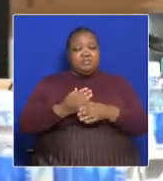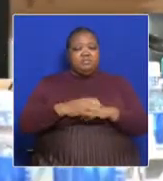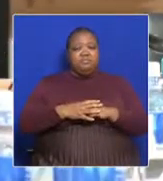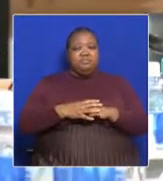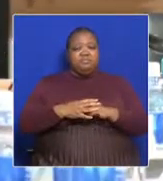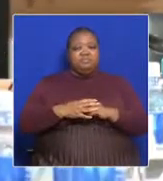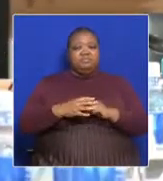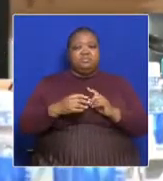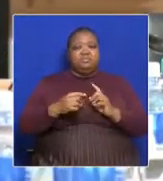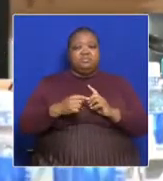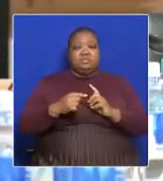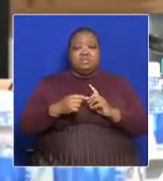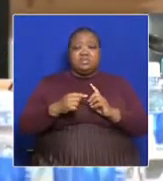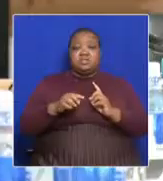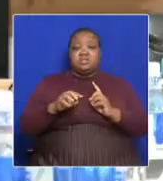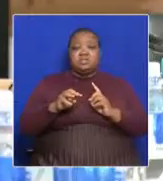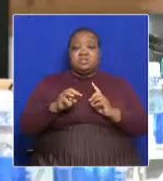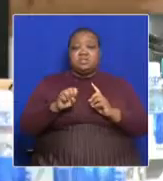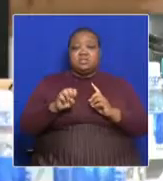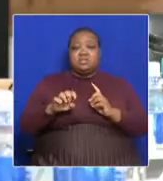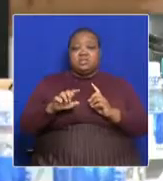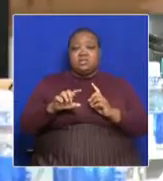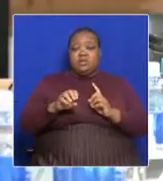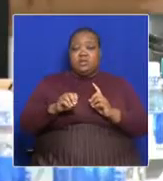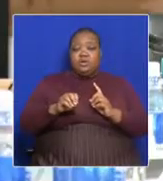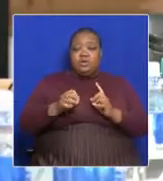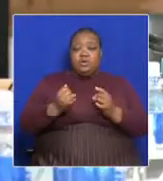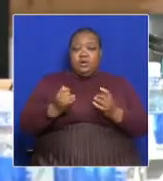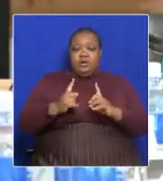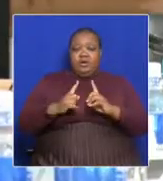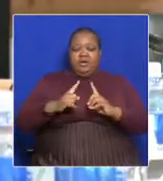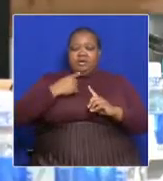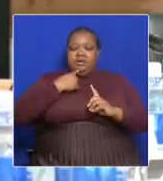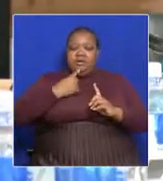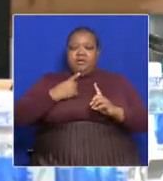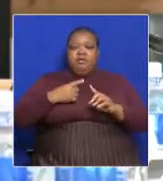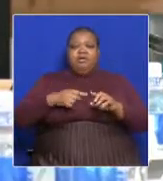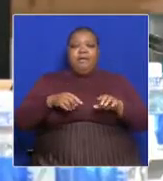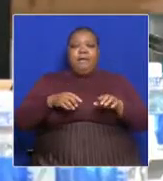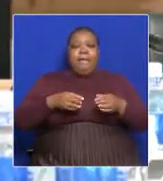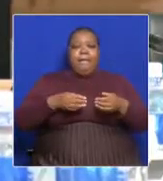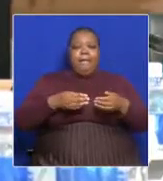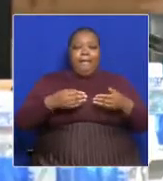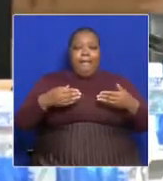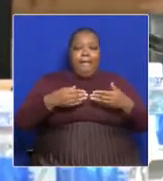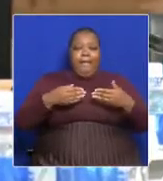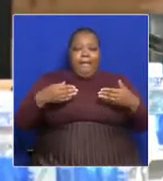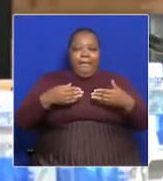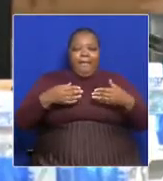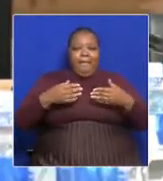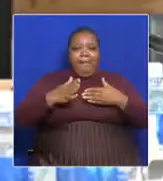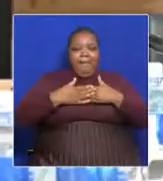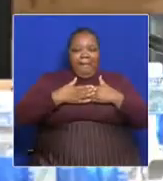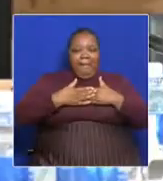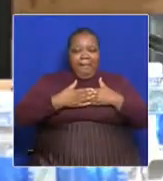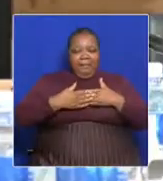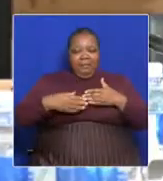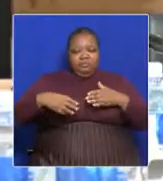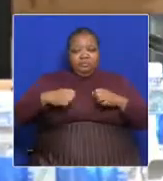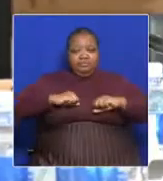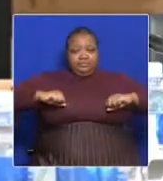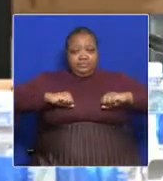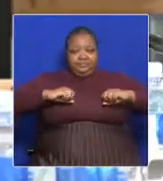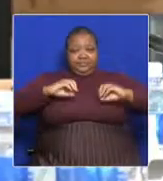you said you didn't have much space on the door side of the container. I think you said it was only 2